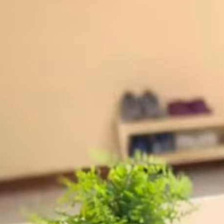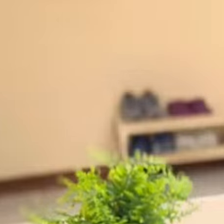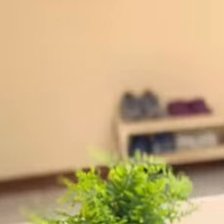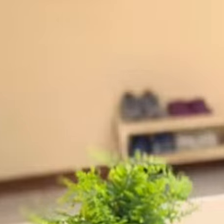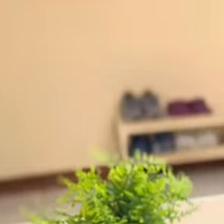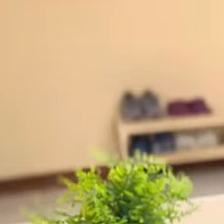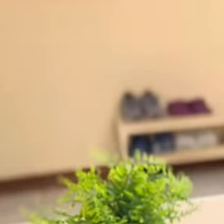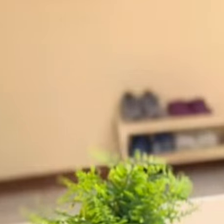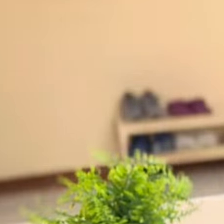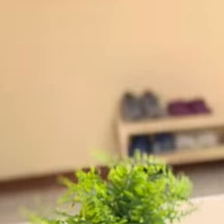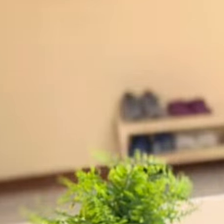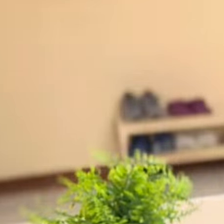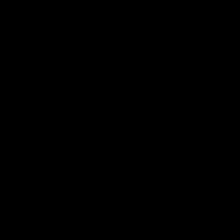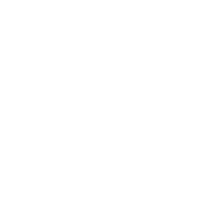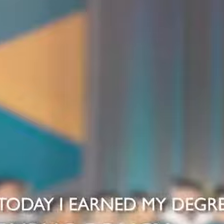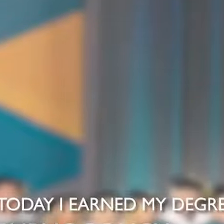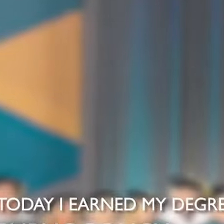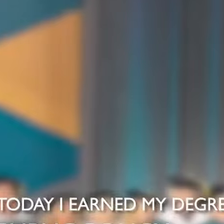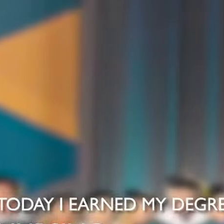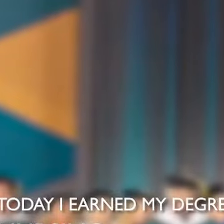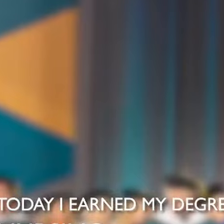bun when me get was so sweet.